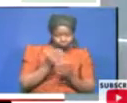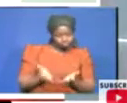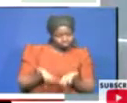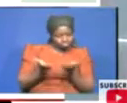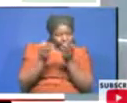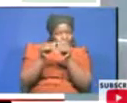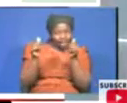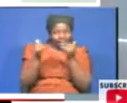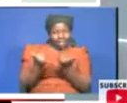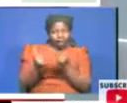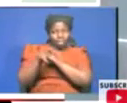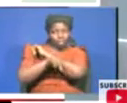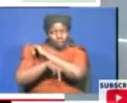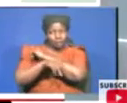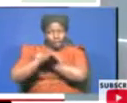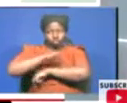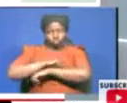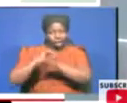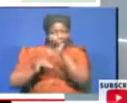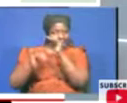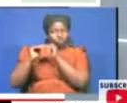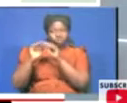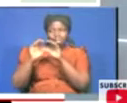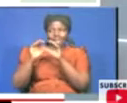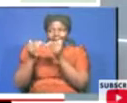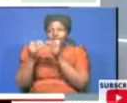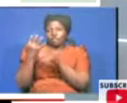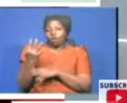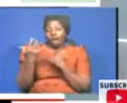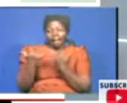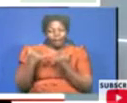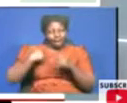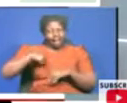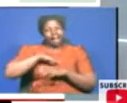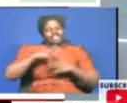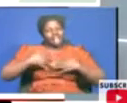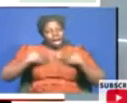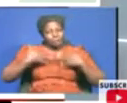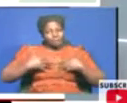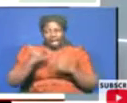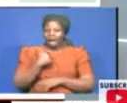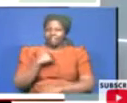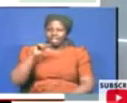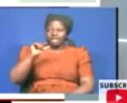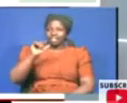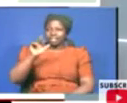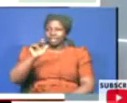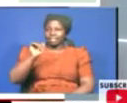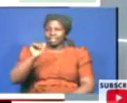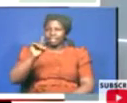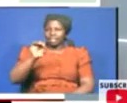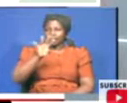a primary school. We have reached grade 4. Mm-hmm. And we are happy that having the grade 4, we are seeing the transition of